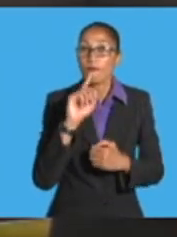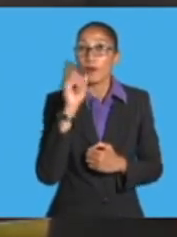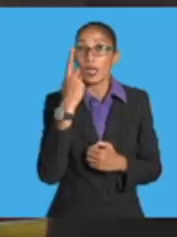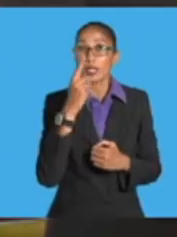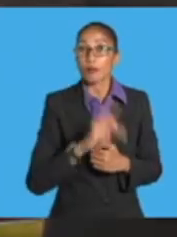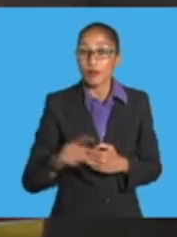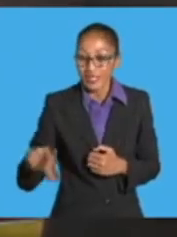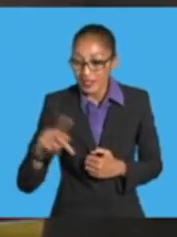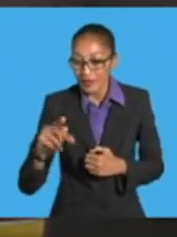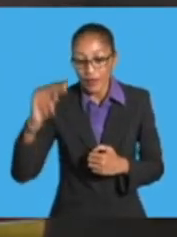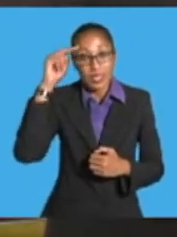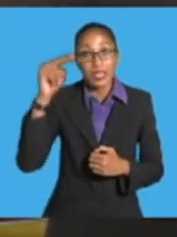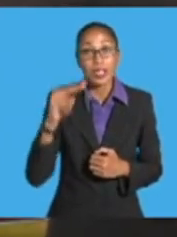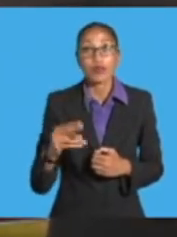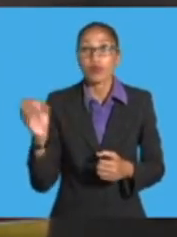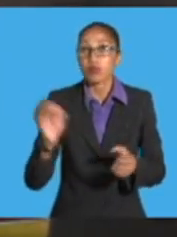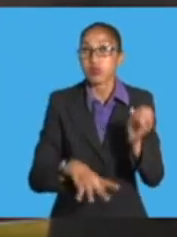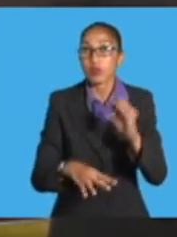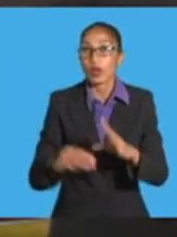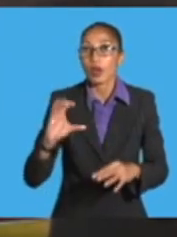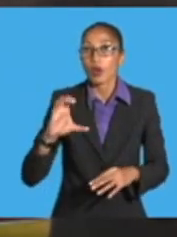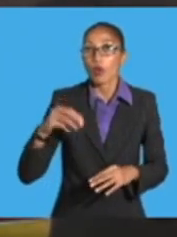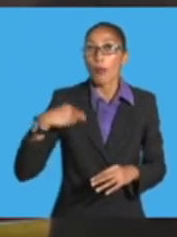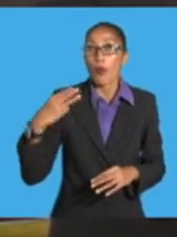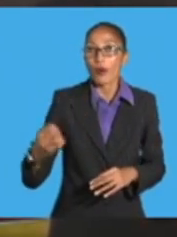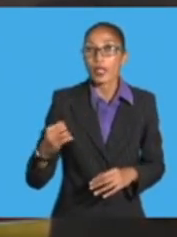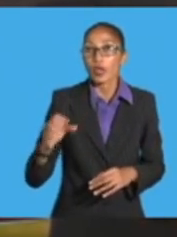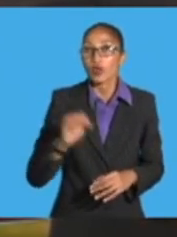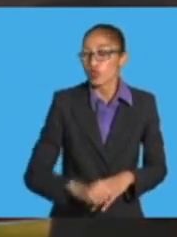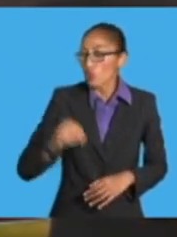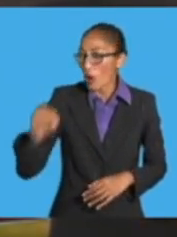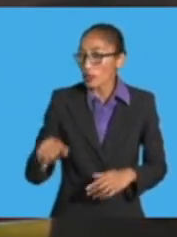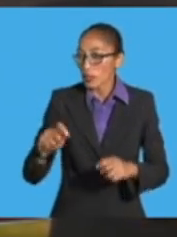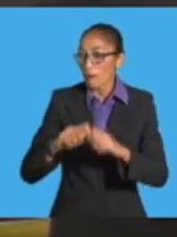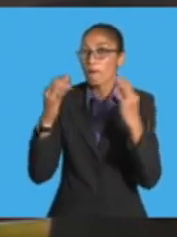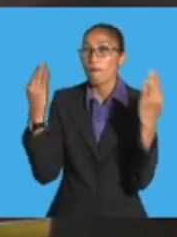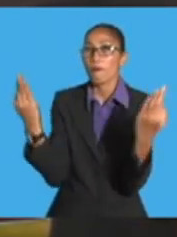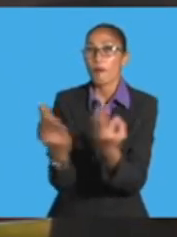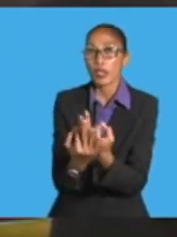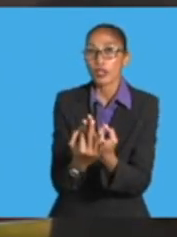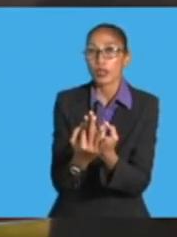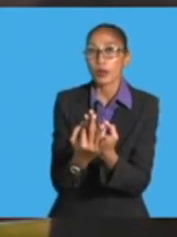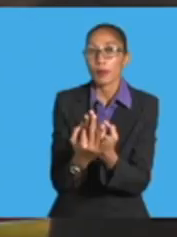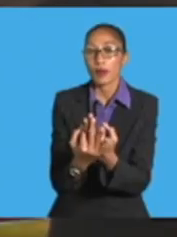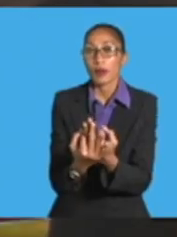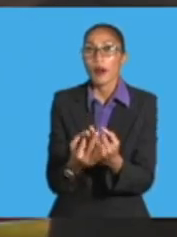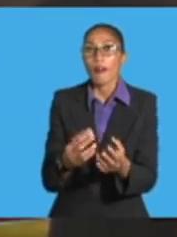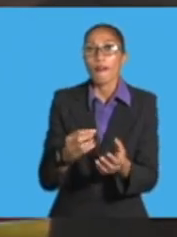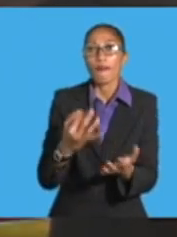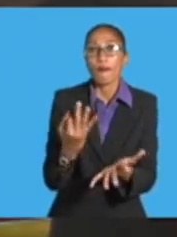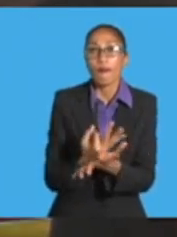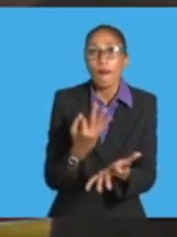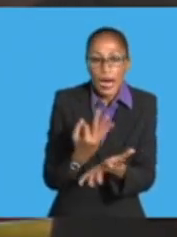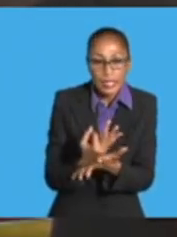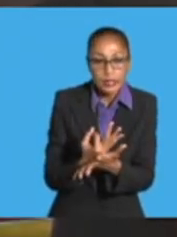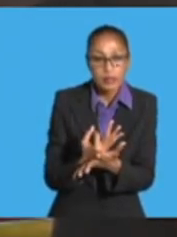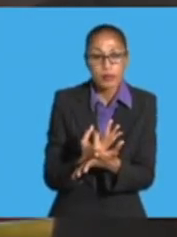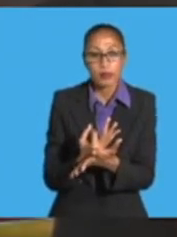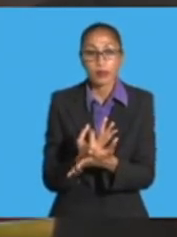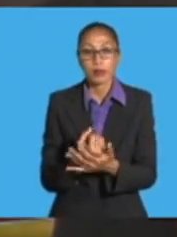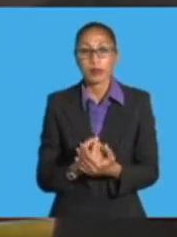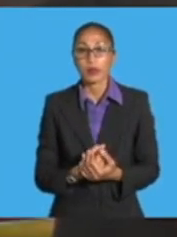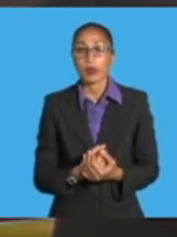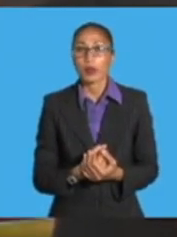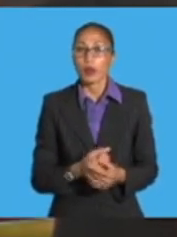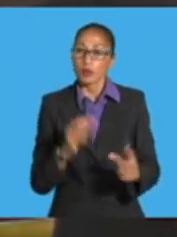to contribute to the Commonwealth Scholarship and Fellowship Plan Endowment Fund, and set to pace for other